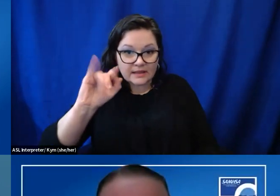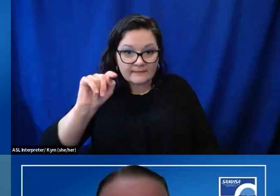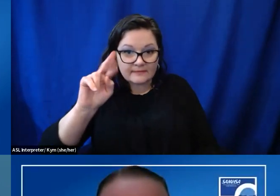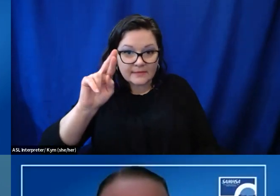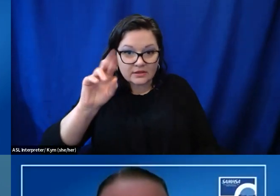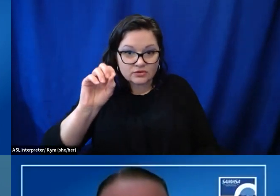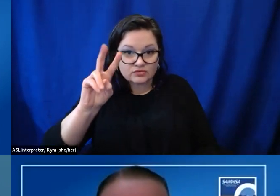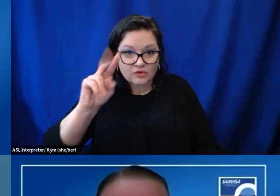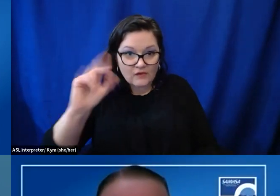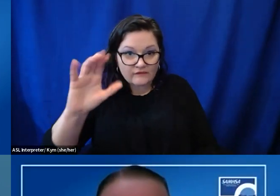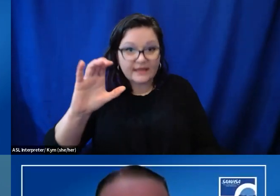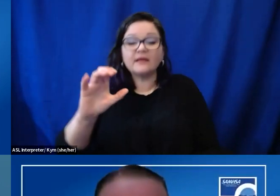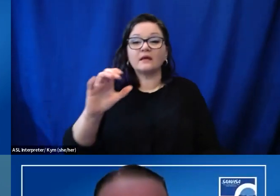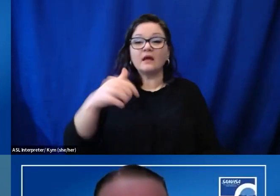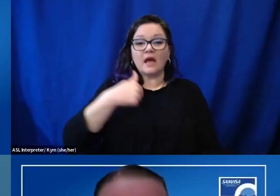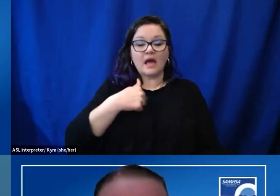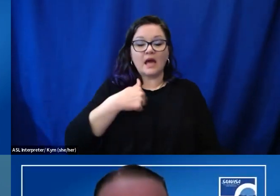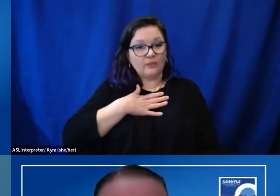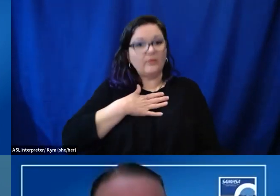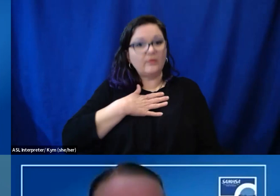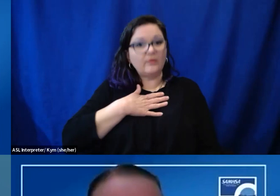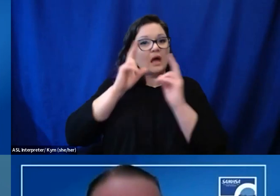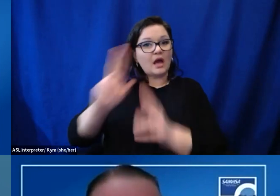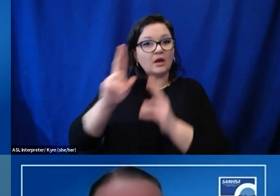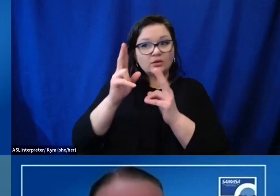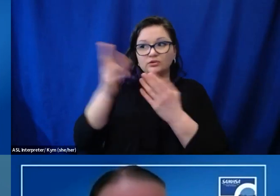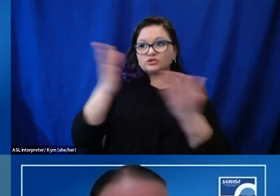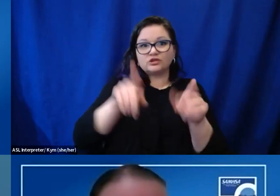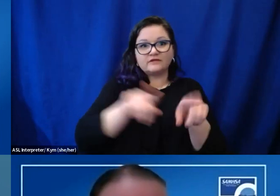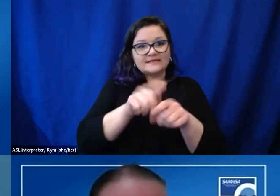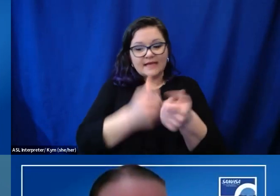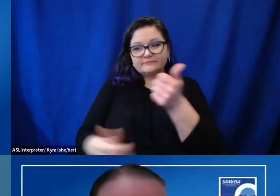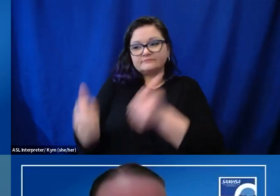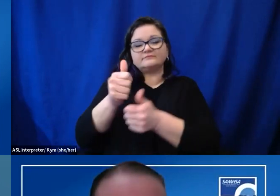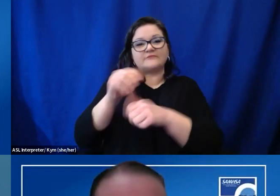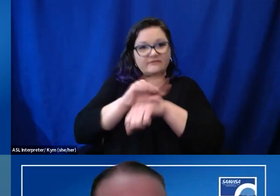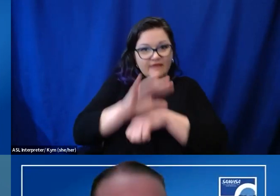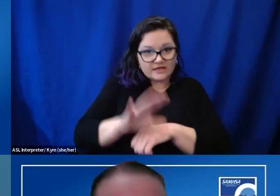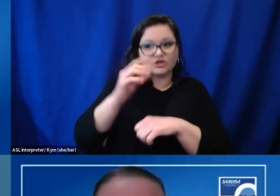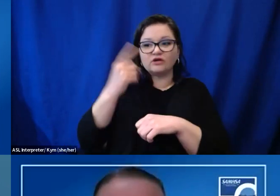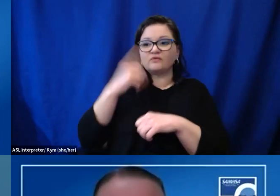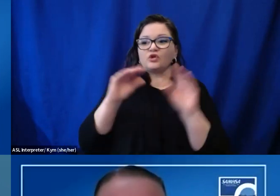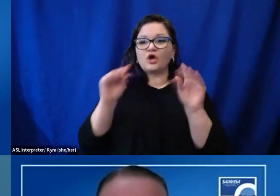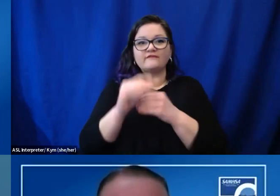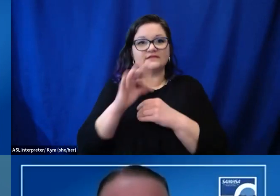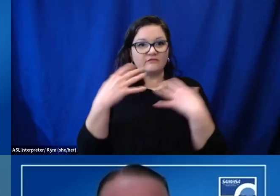honored to be able to serve as a senior advisor in the Office of Recovery here at SAMHSA.